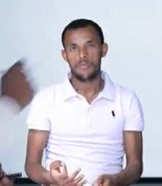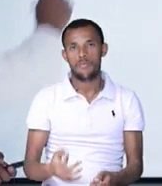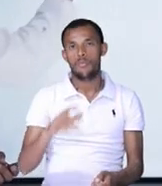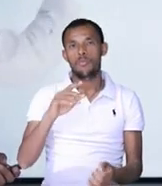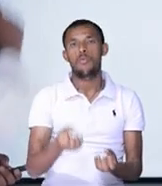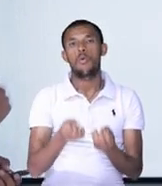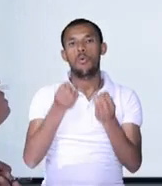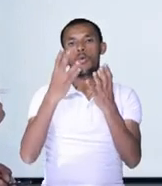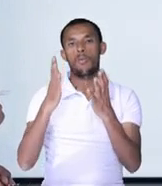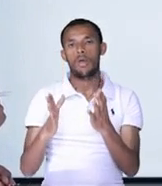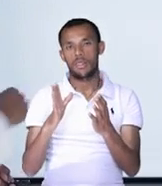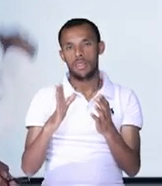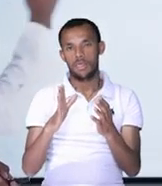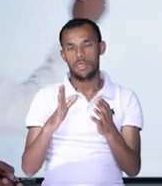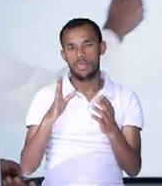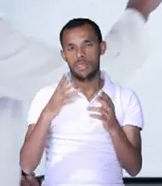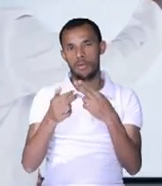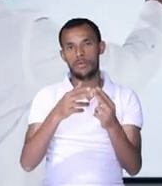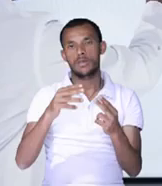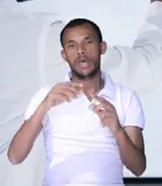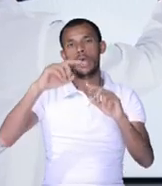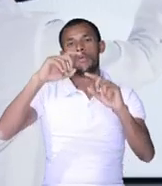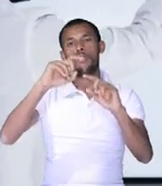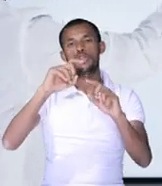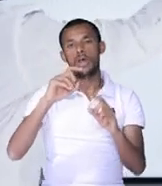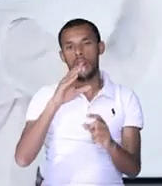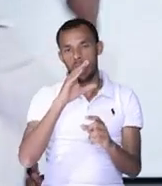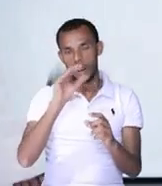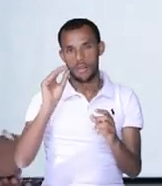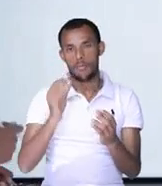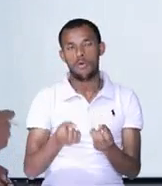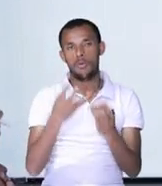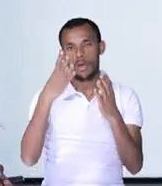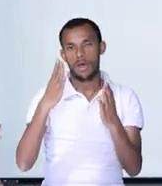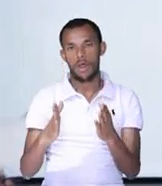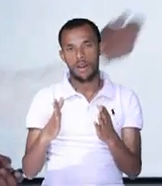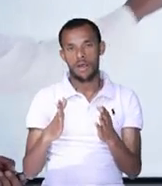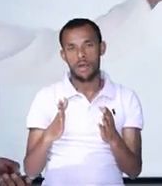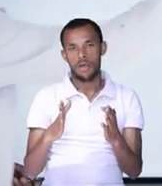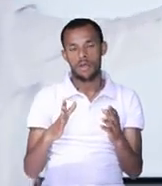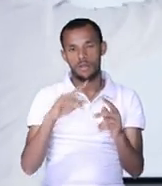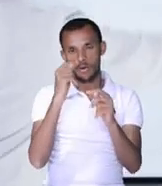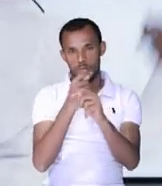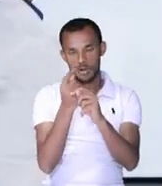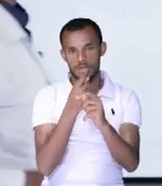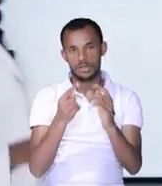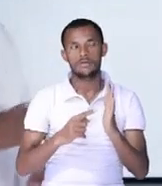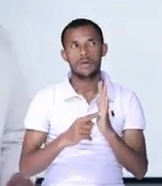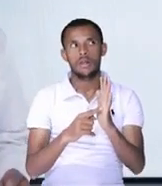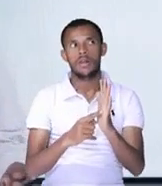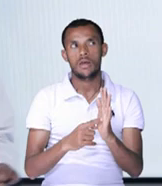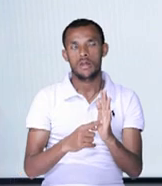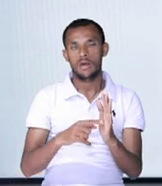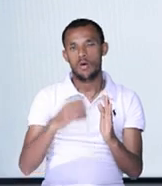polynomial times exponential or polynomial function times trigonometry sine x, either sine x